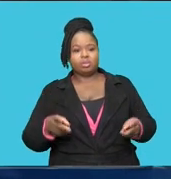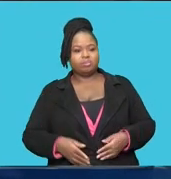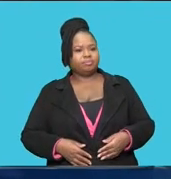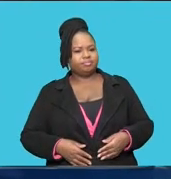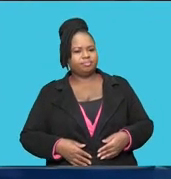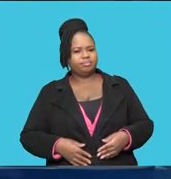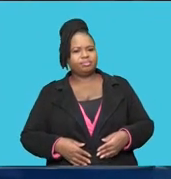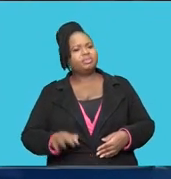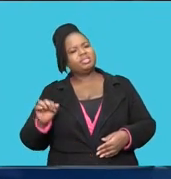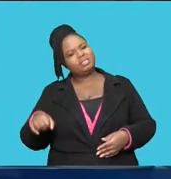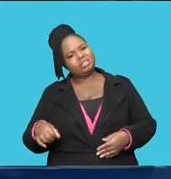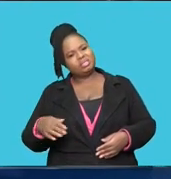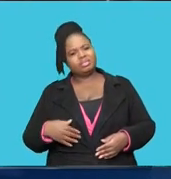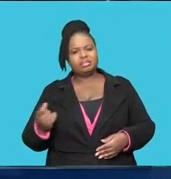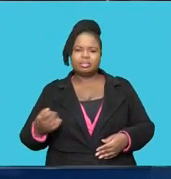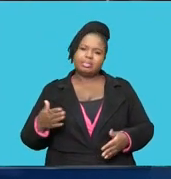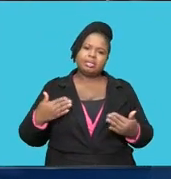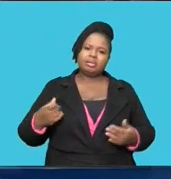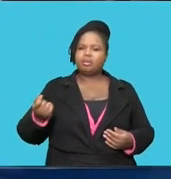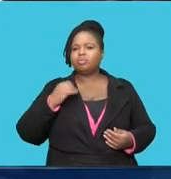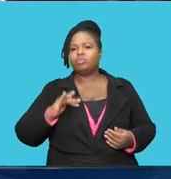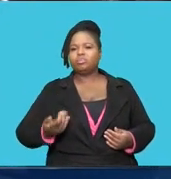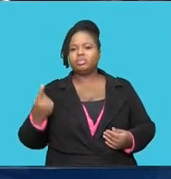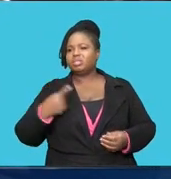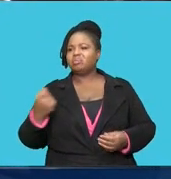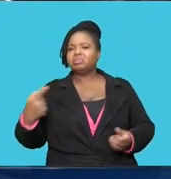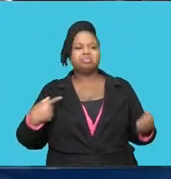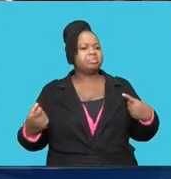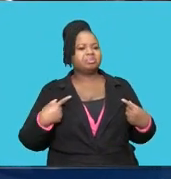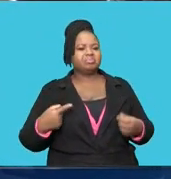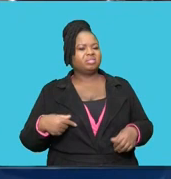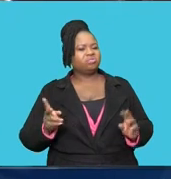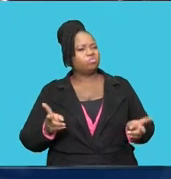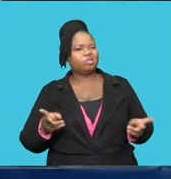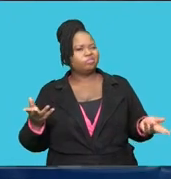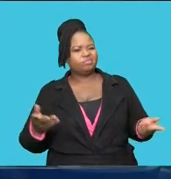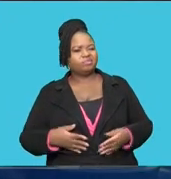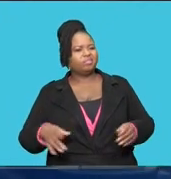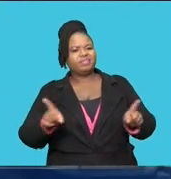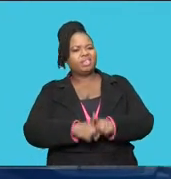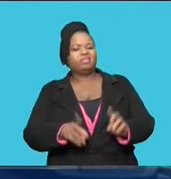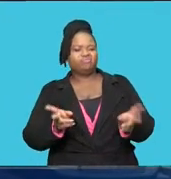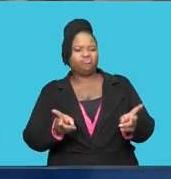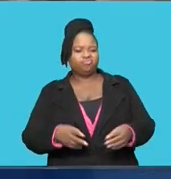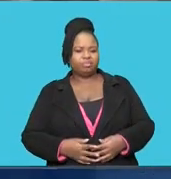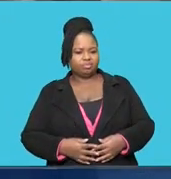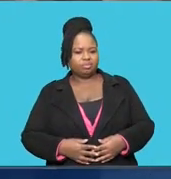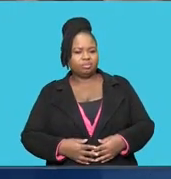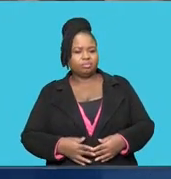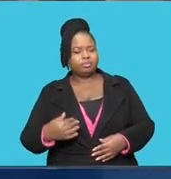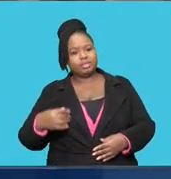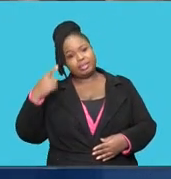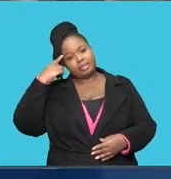no, yes, I got a random Happy Women's Day here and there, but nothing out of the norm. Like, Gaffa knows, it's just any other day. I